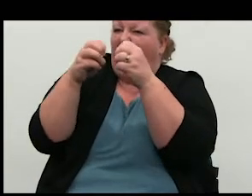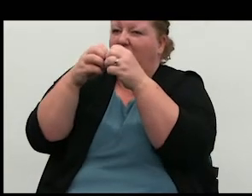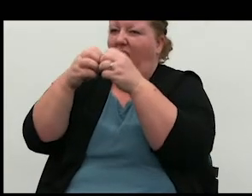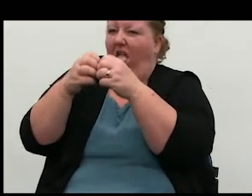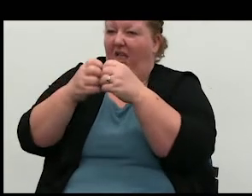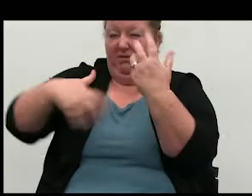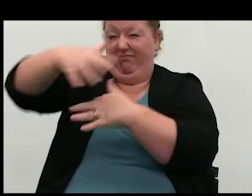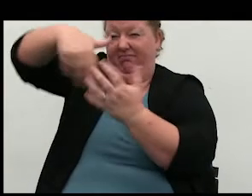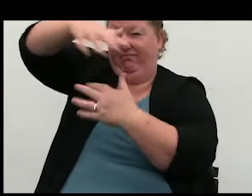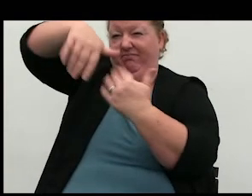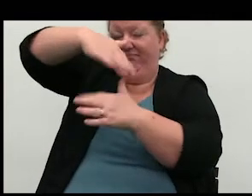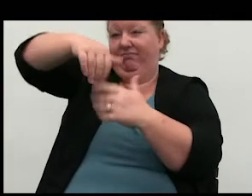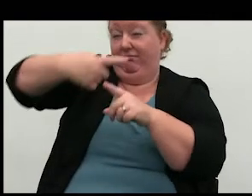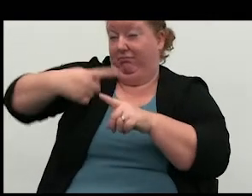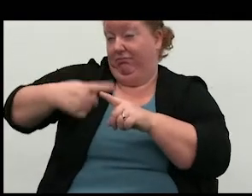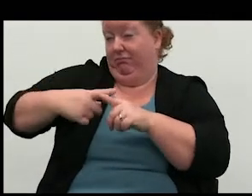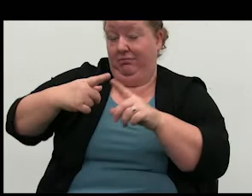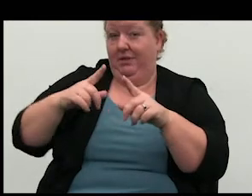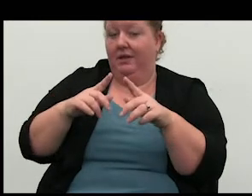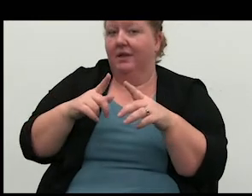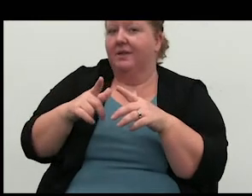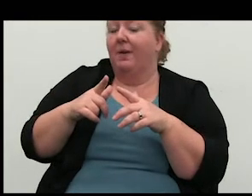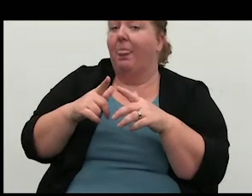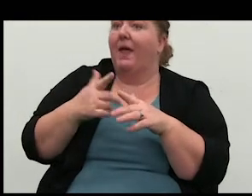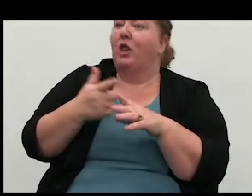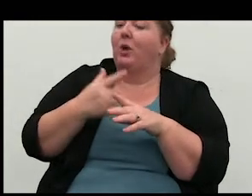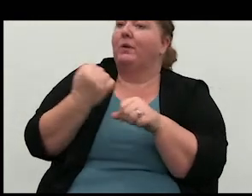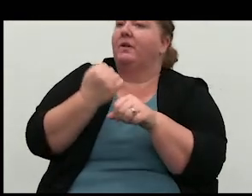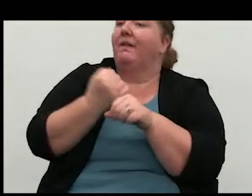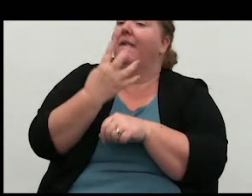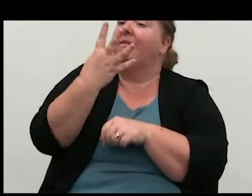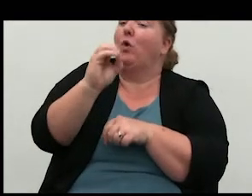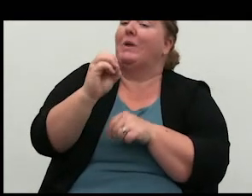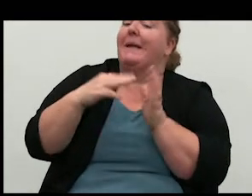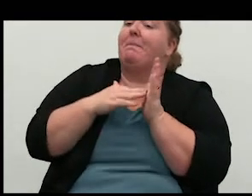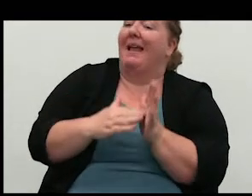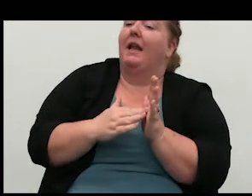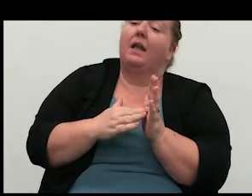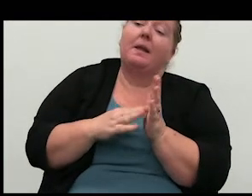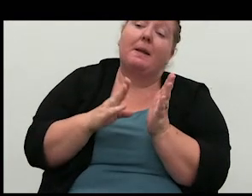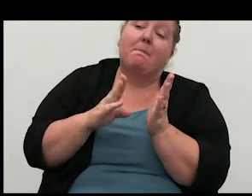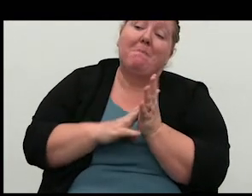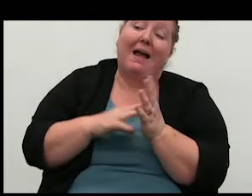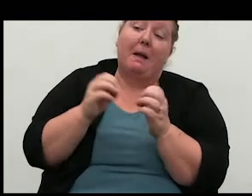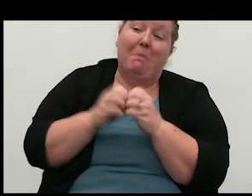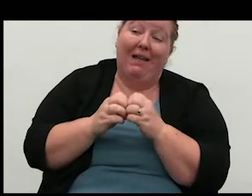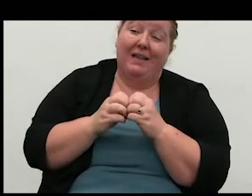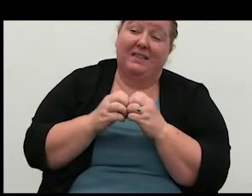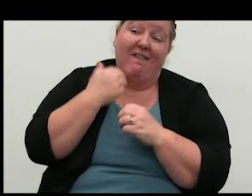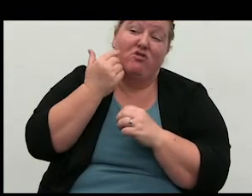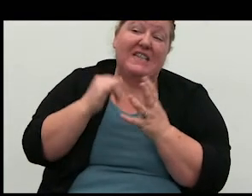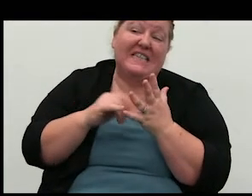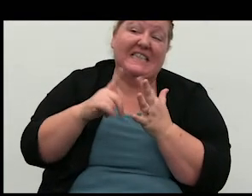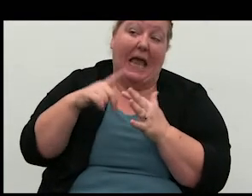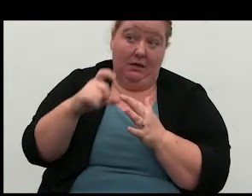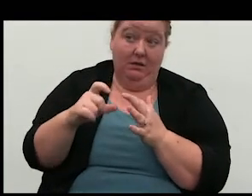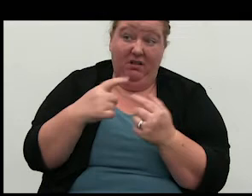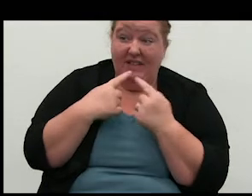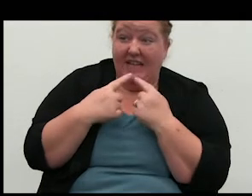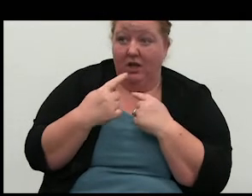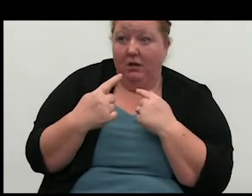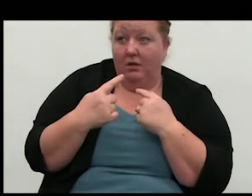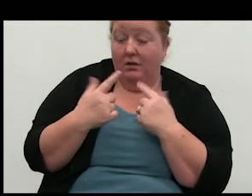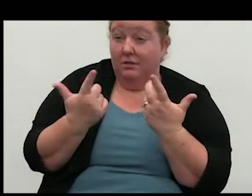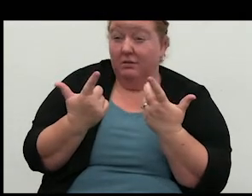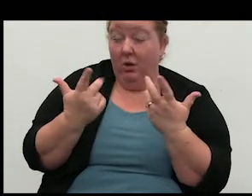While that was running, before the upgrade, they were generating 40 million megabytes per second of data. And they had a whole